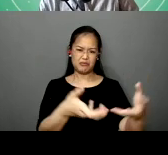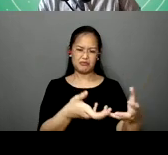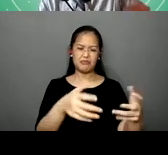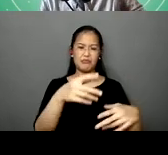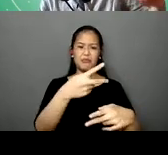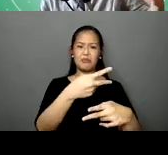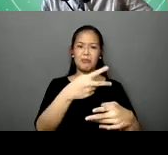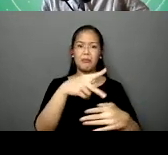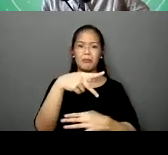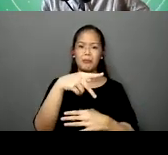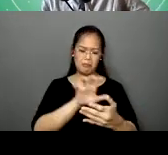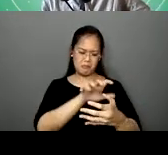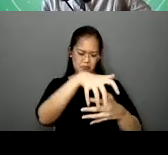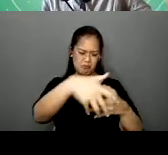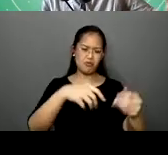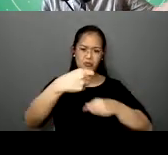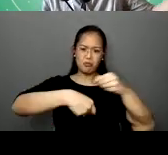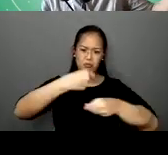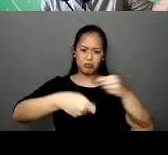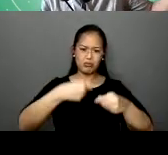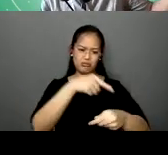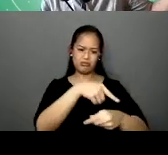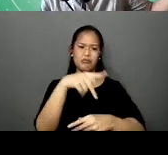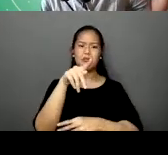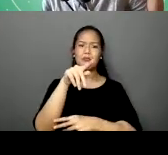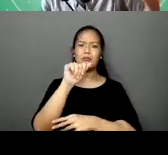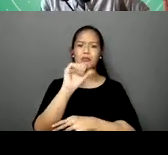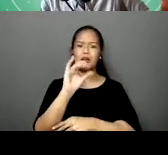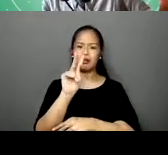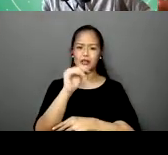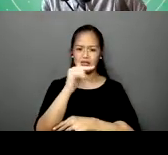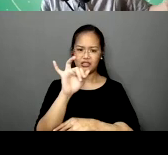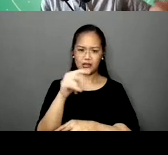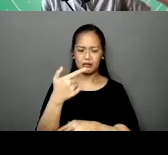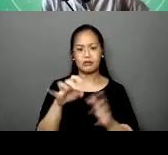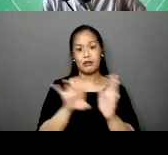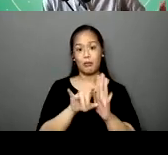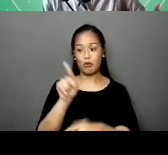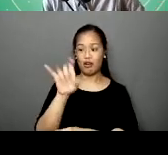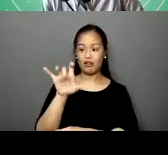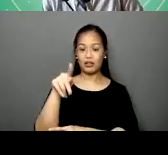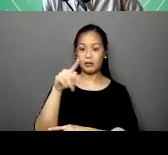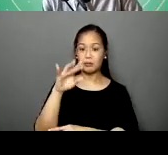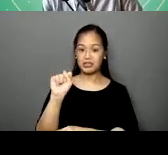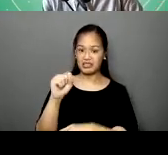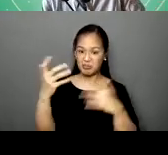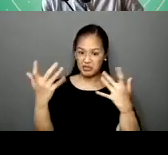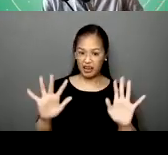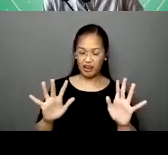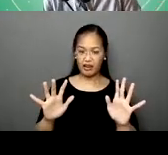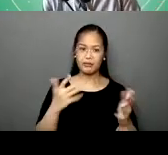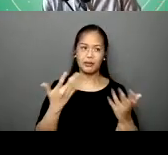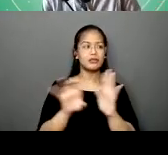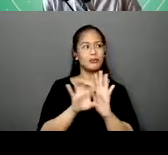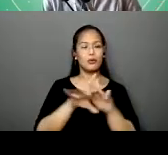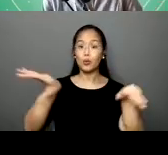right? That uses printed branding that you need only 100 pieces and they'll change. For example, maybe for weddings,